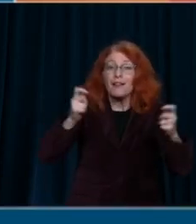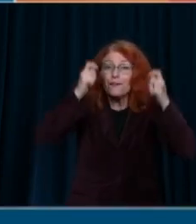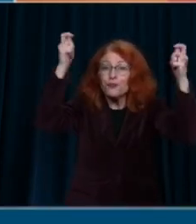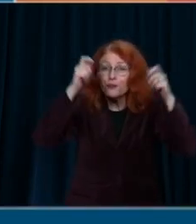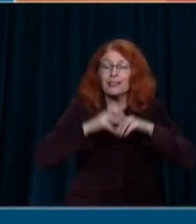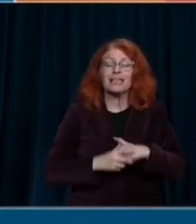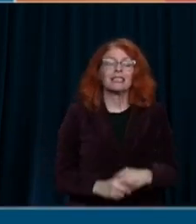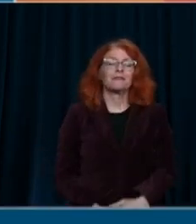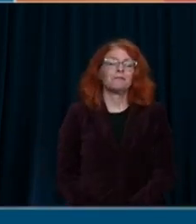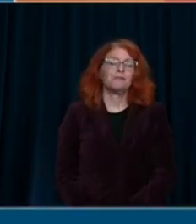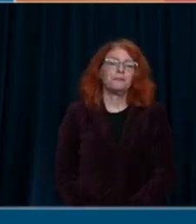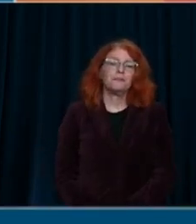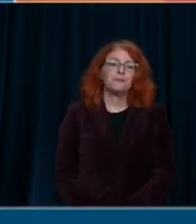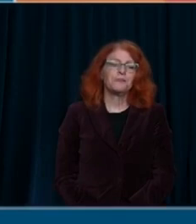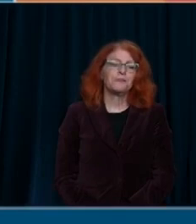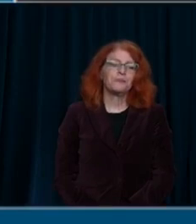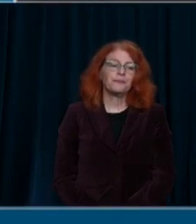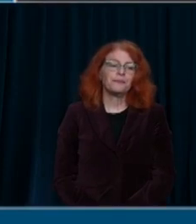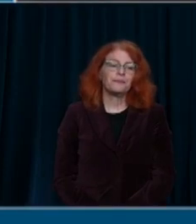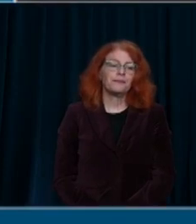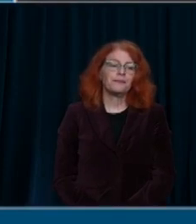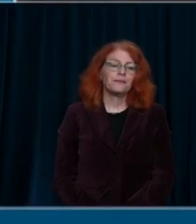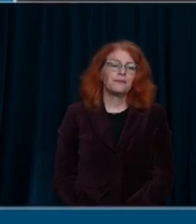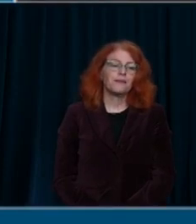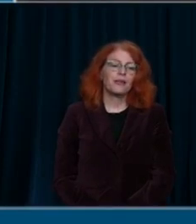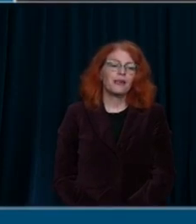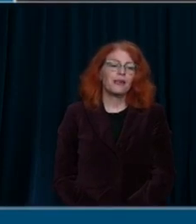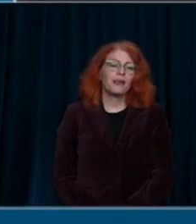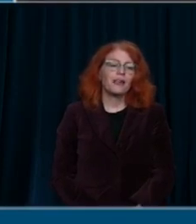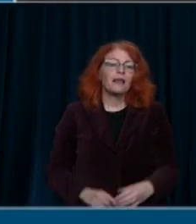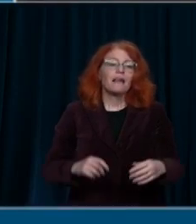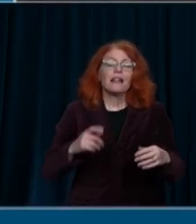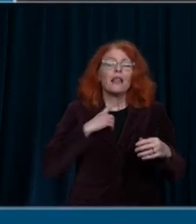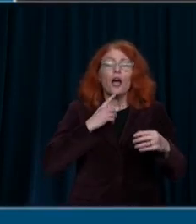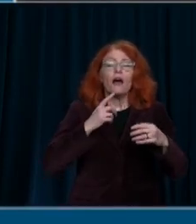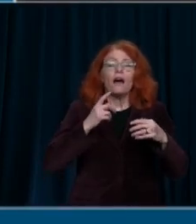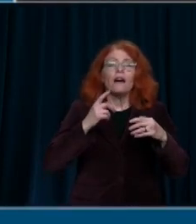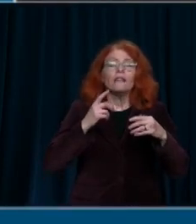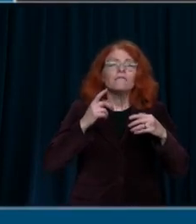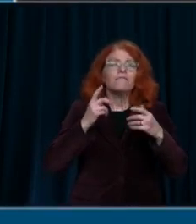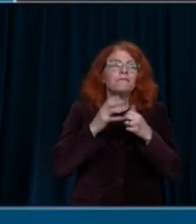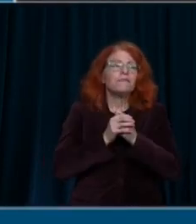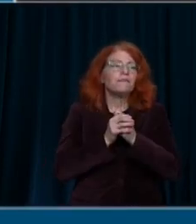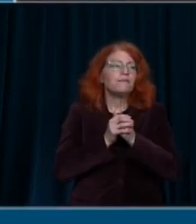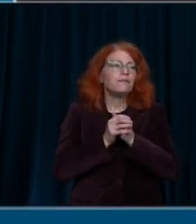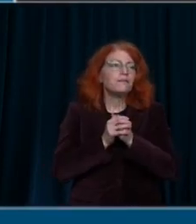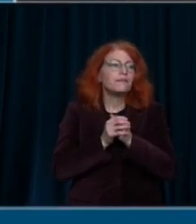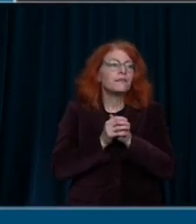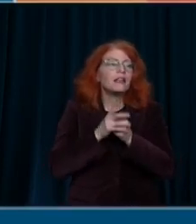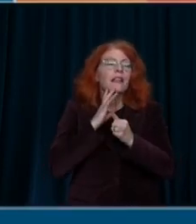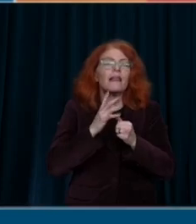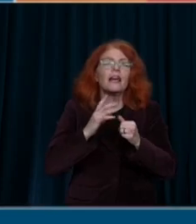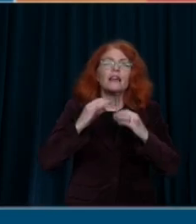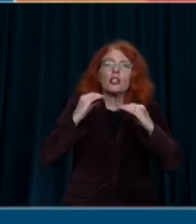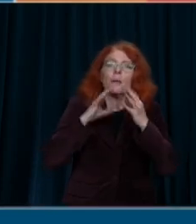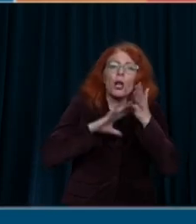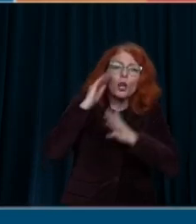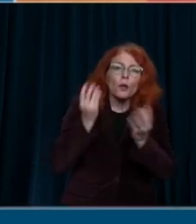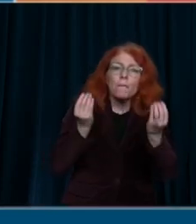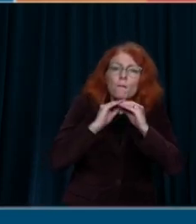They were devoted taught me to learn more.